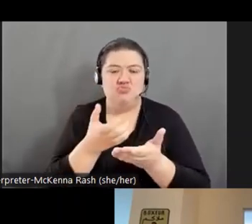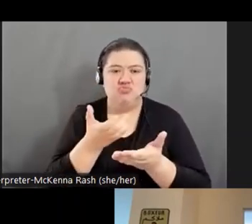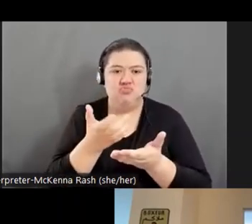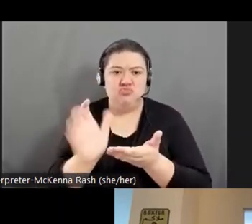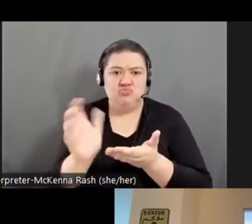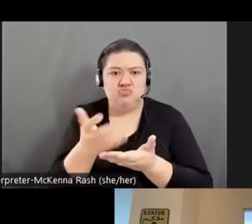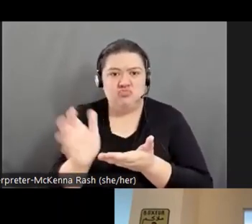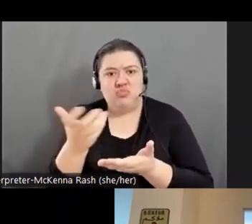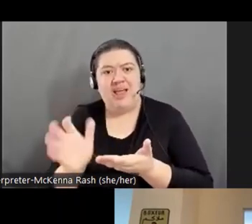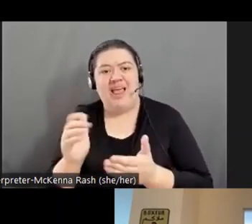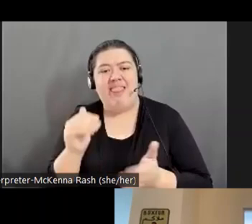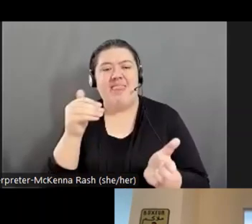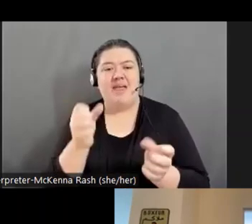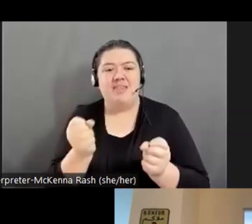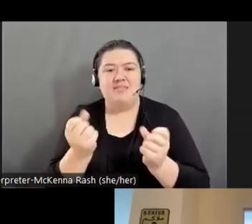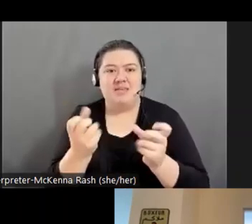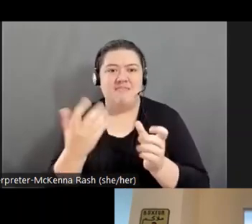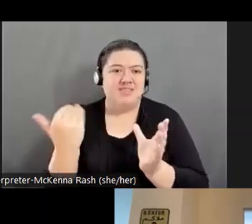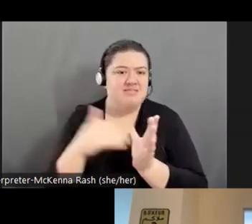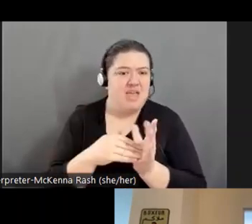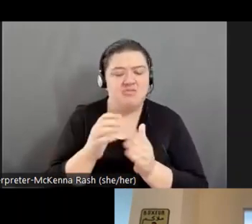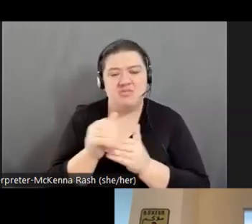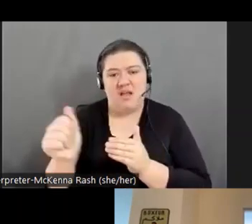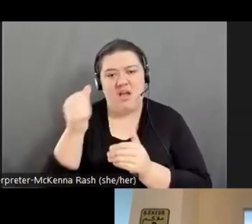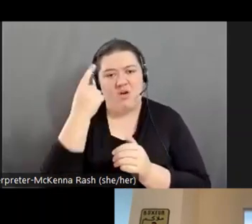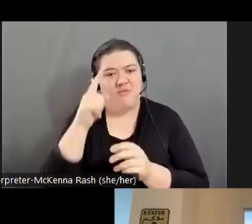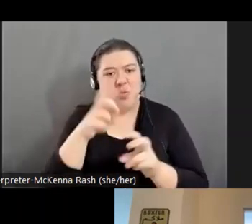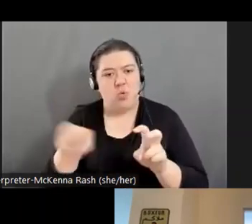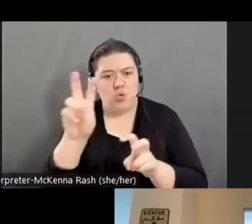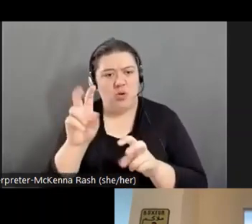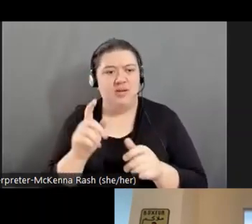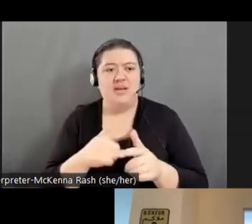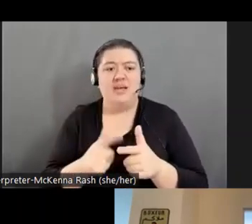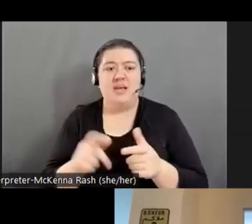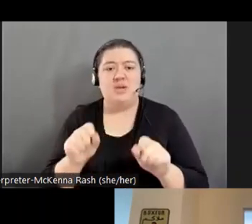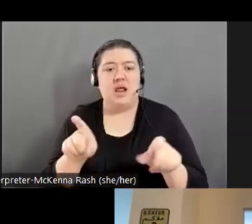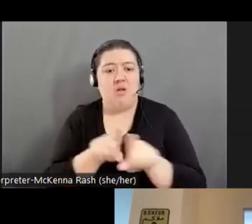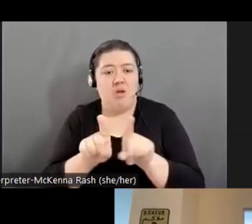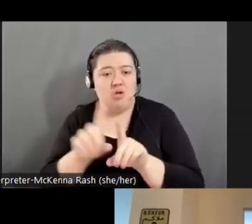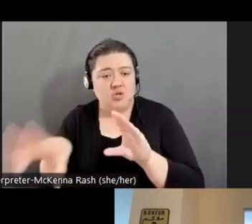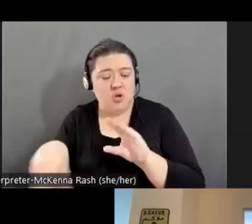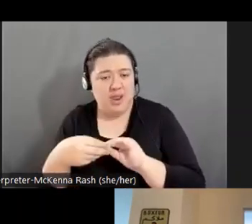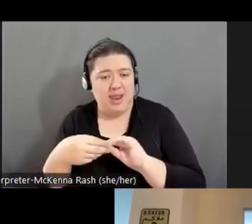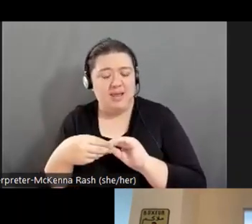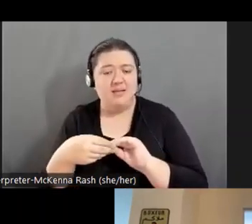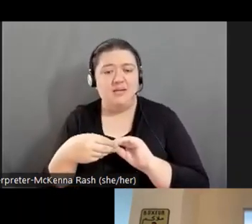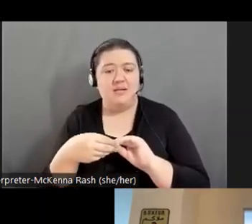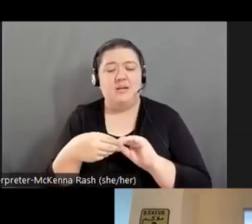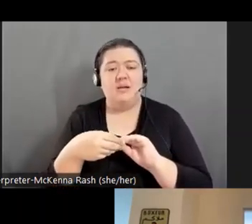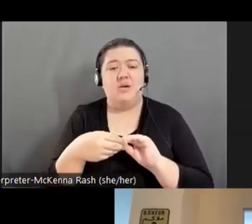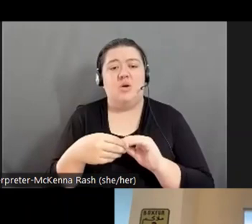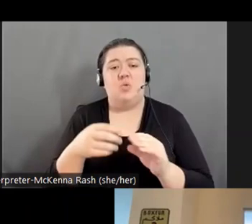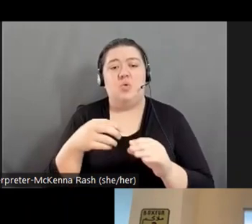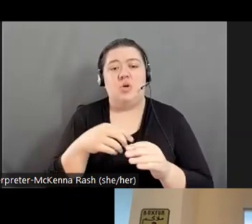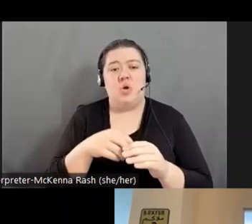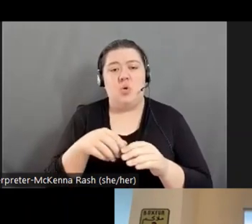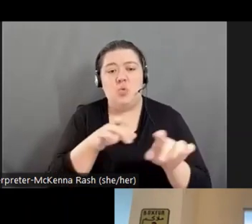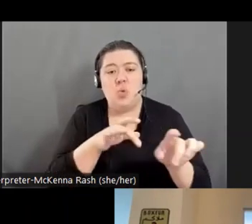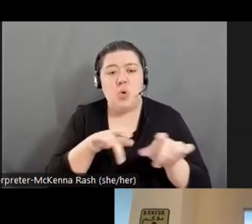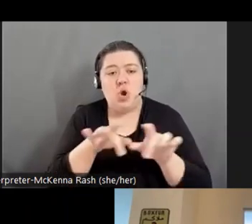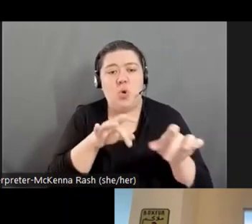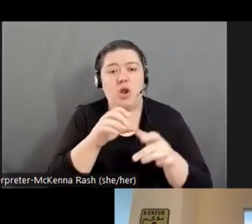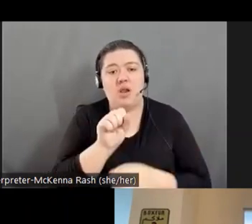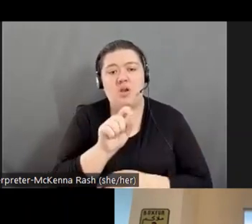per tour. But yeah, and then, you know, we can also add in recording studio time, you